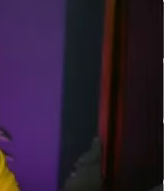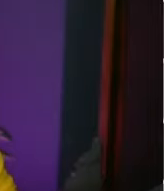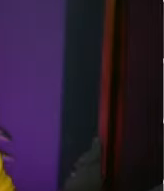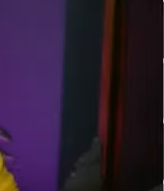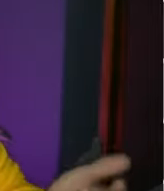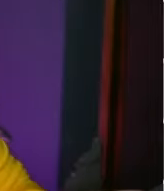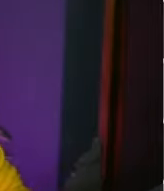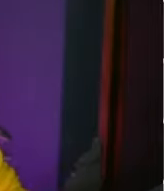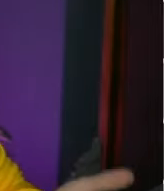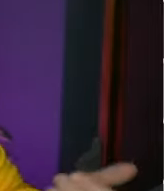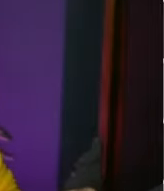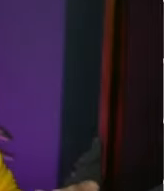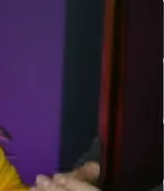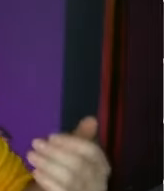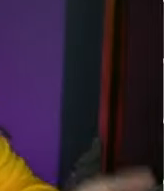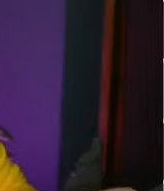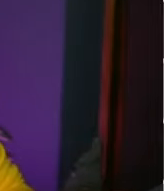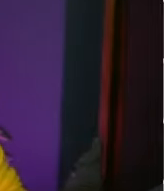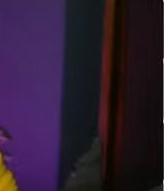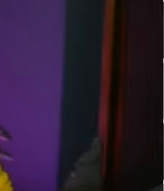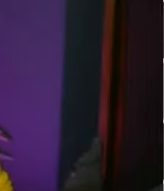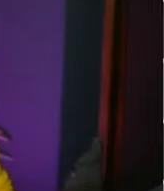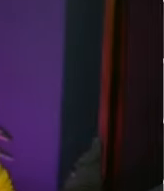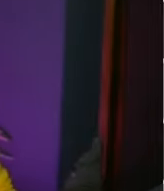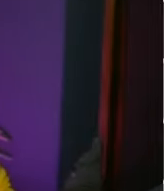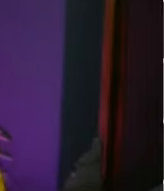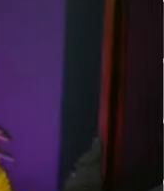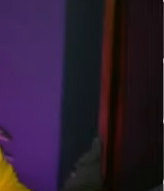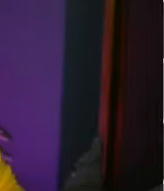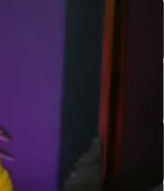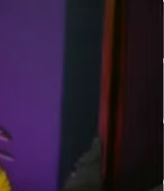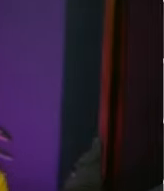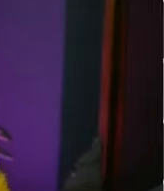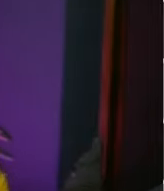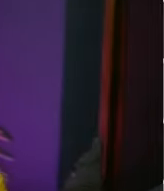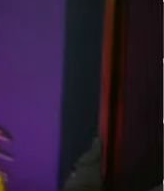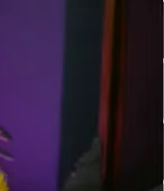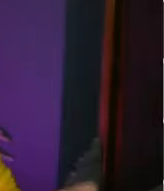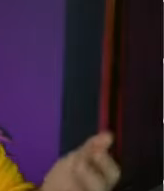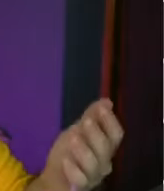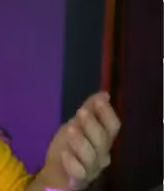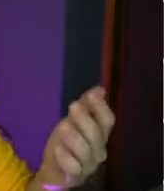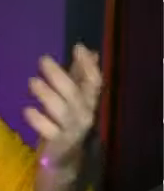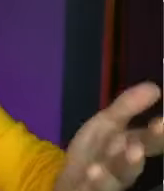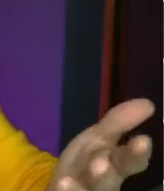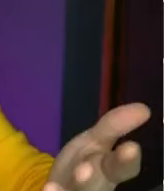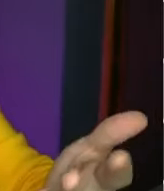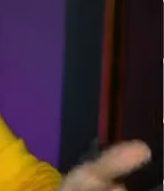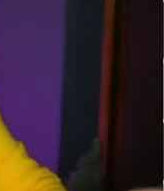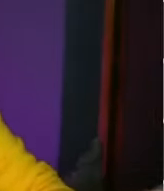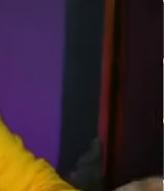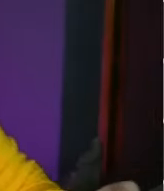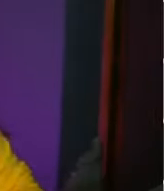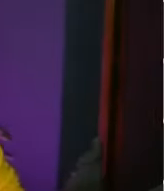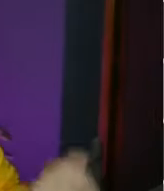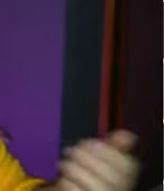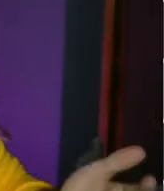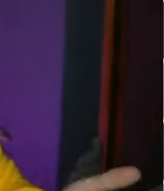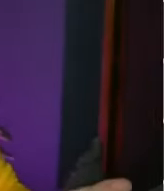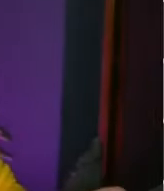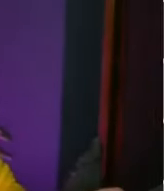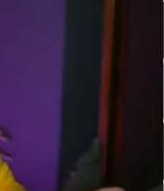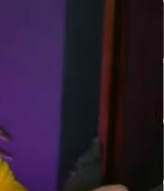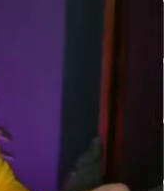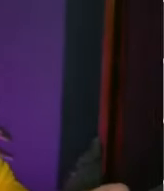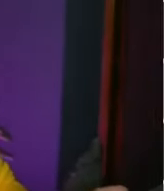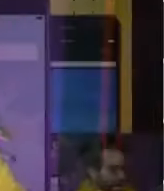without further ado, I know that you're excited about this build. I'm also pumped about it. A lot of you have asked to do